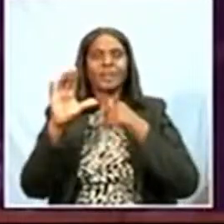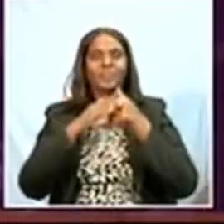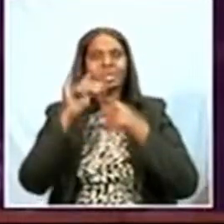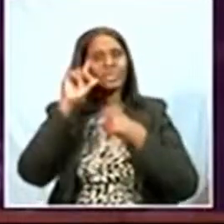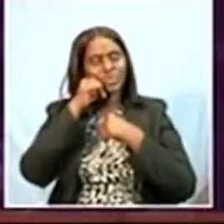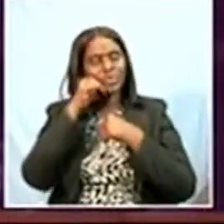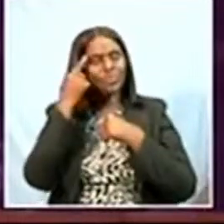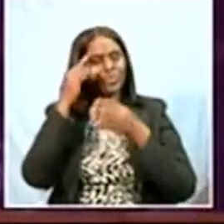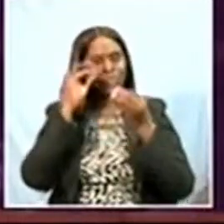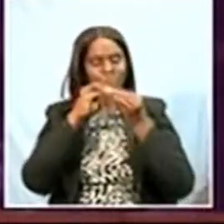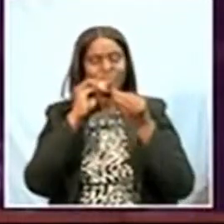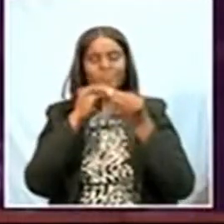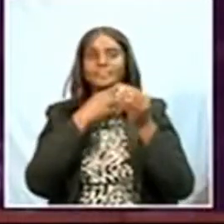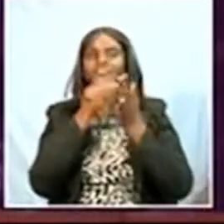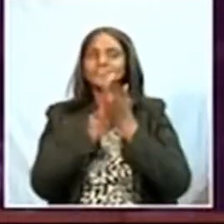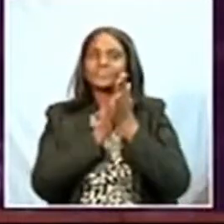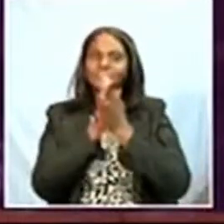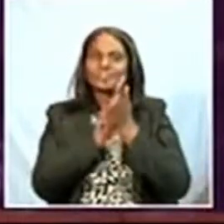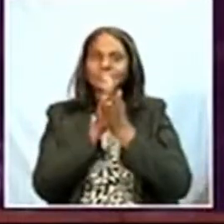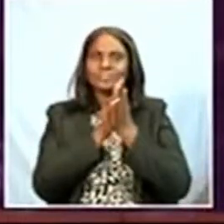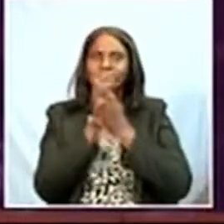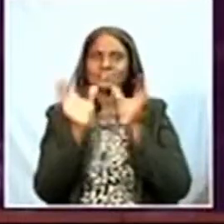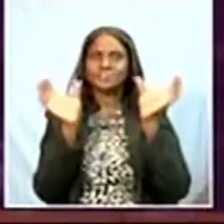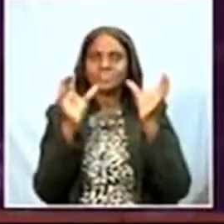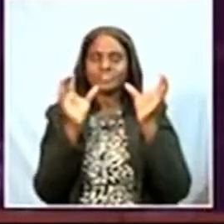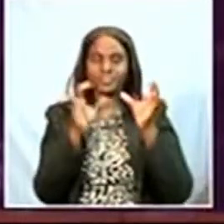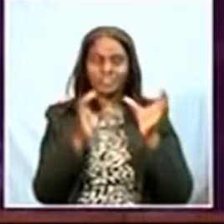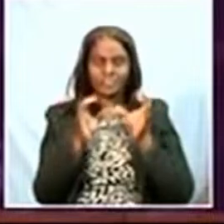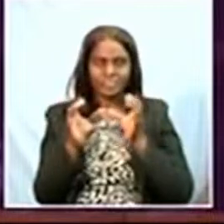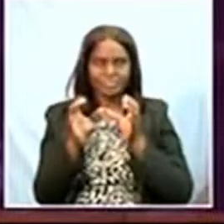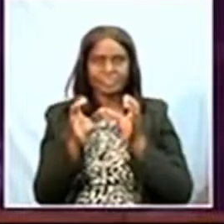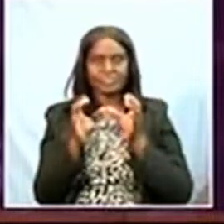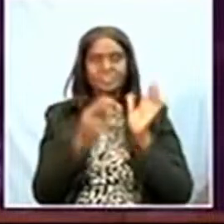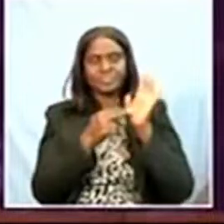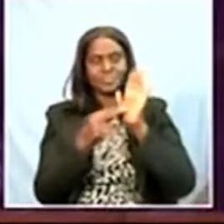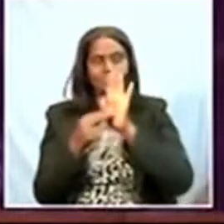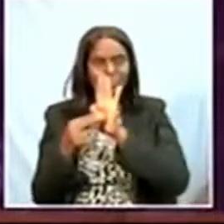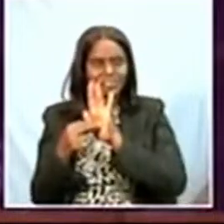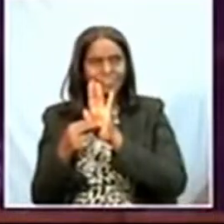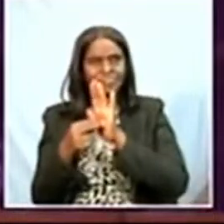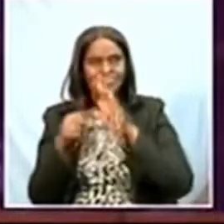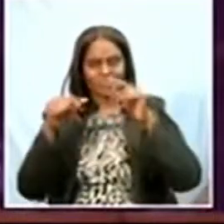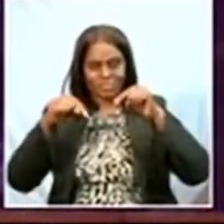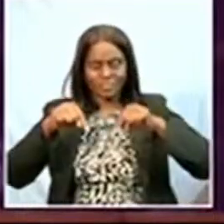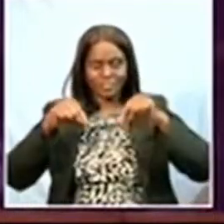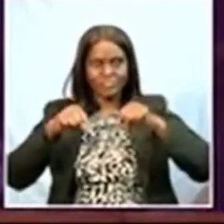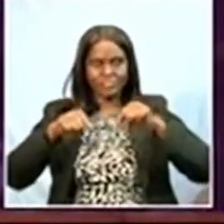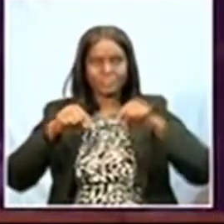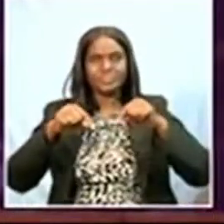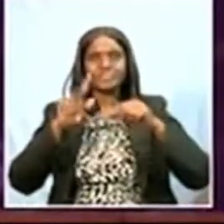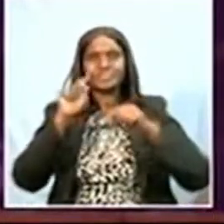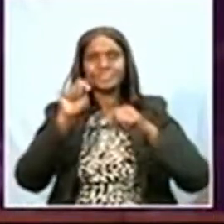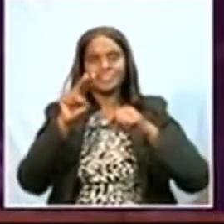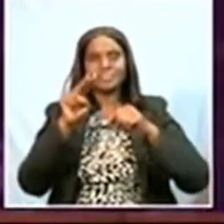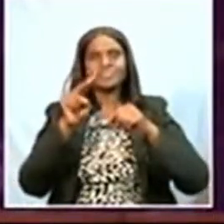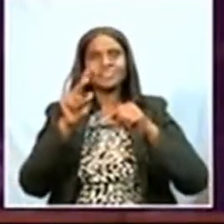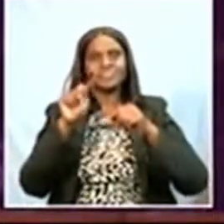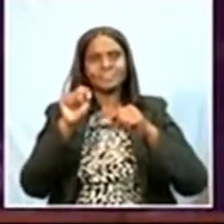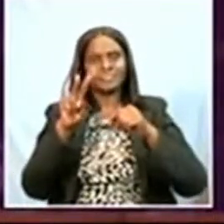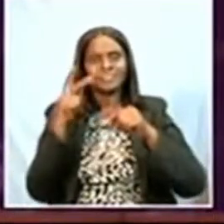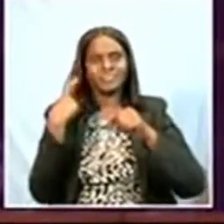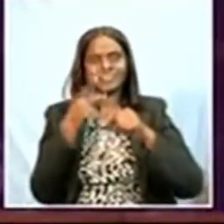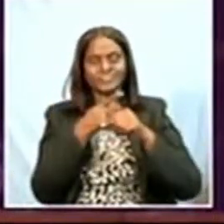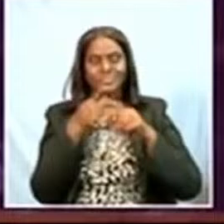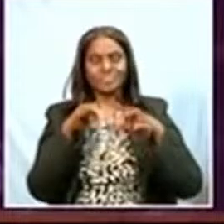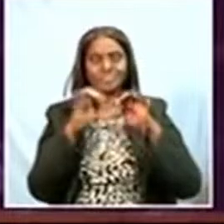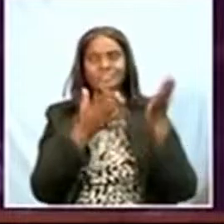tomorrow for more interesting committee broadcasting on this channel. We are Parliament Television.